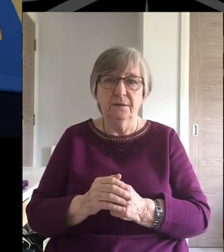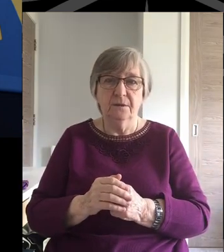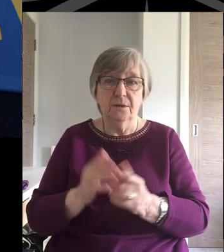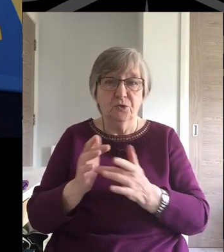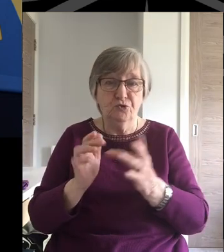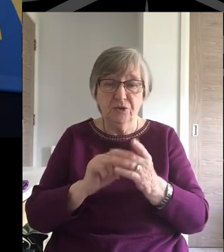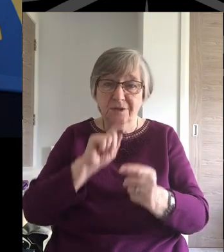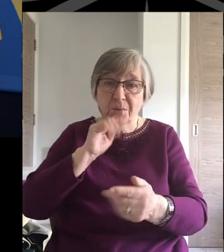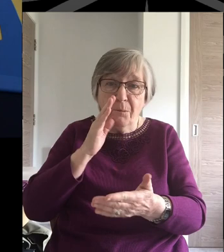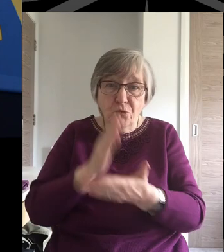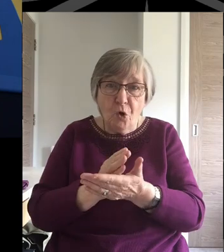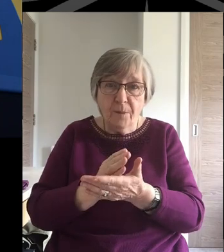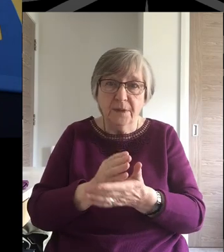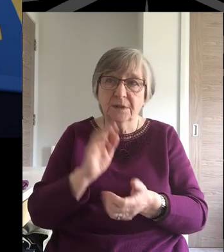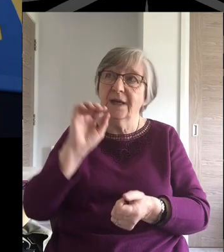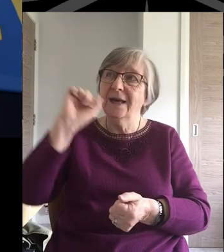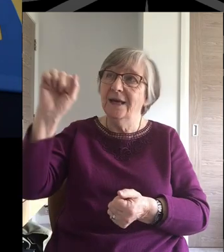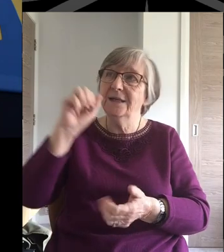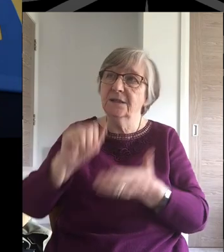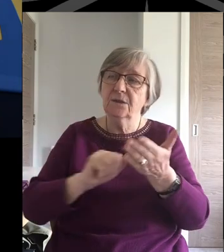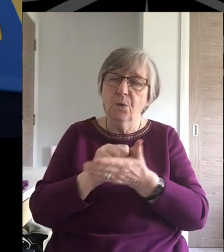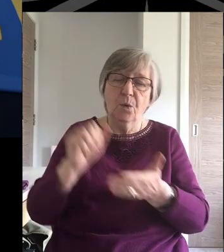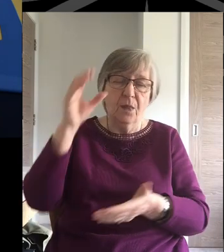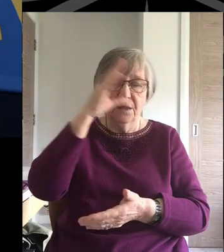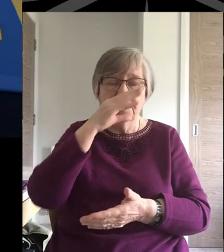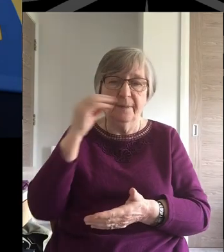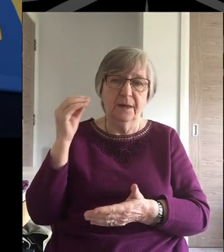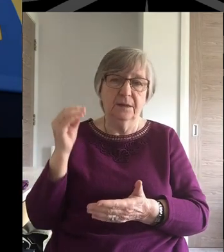He promised his Spirit.